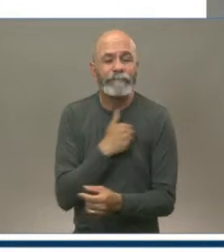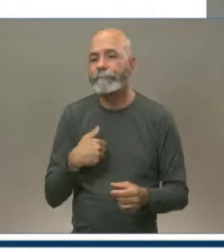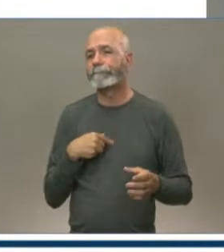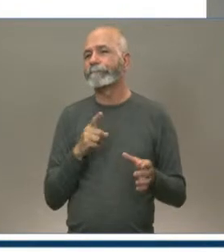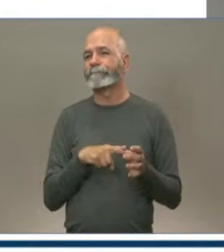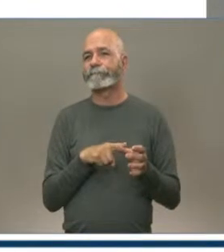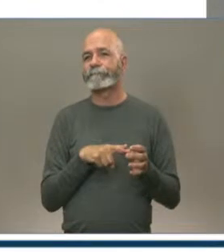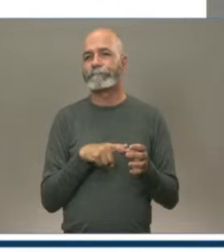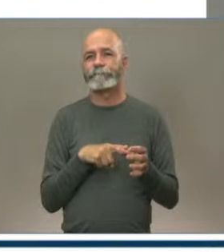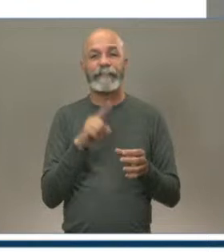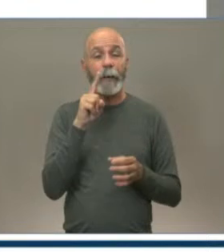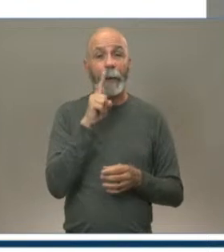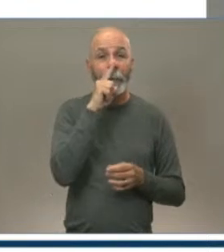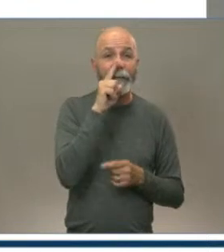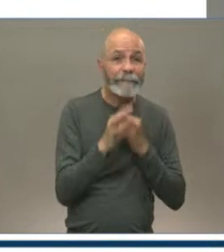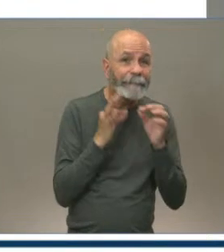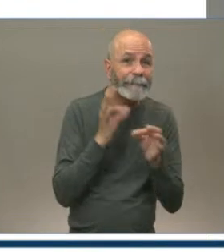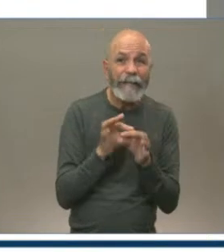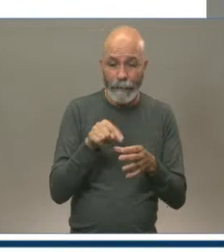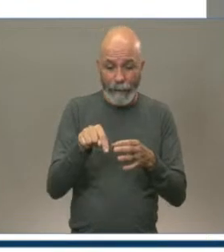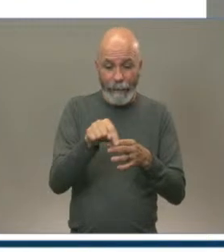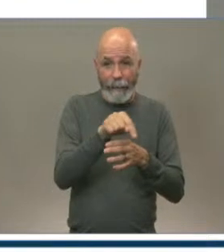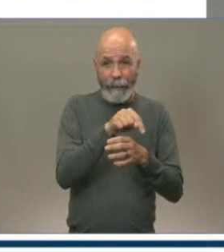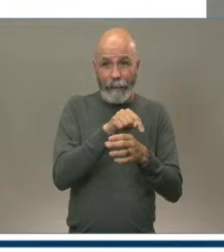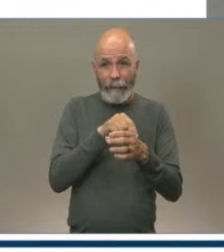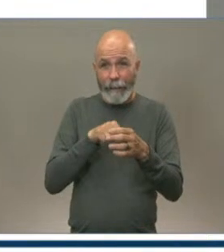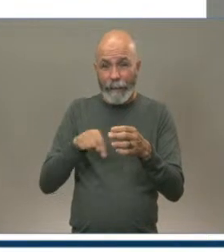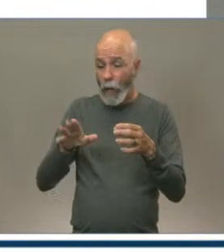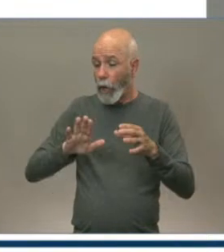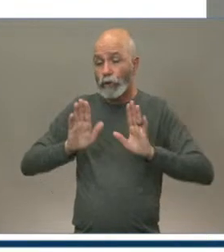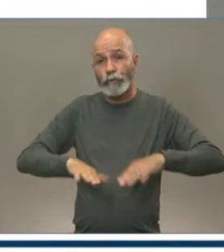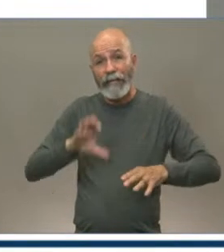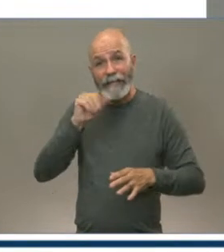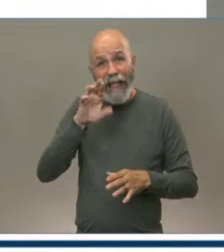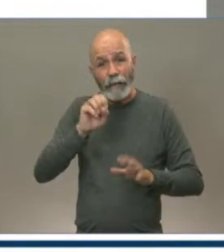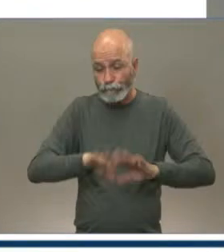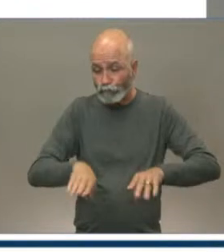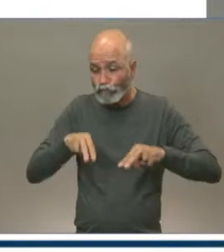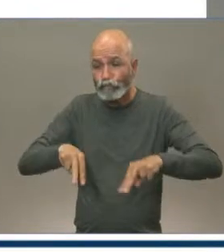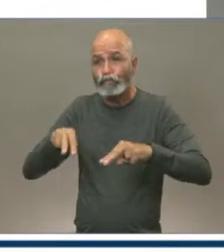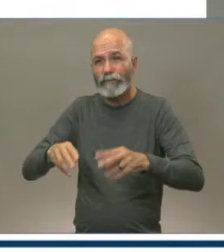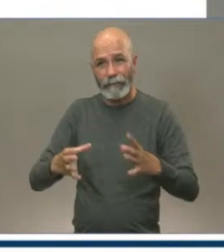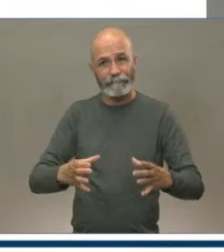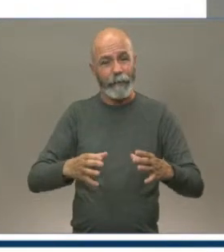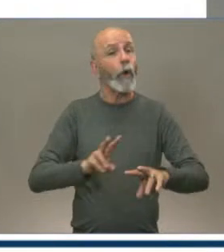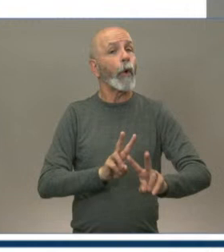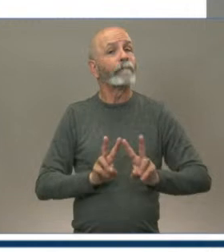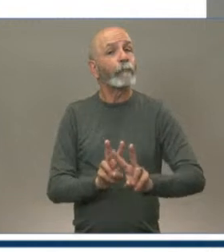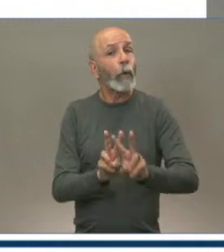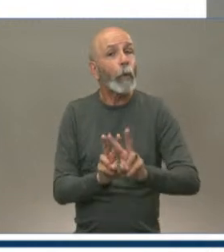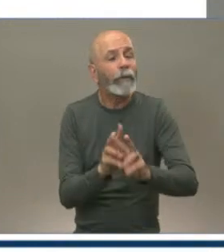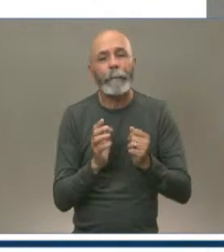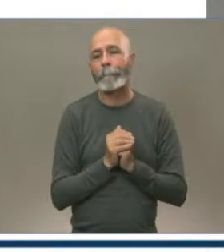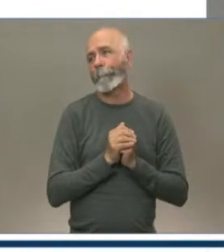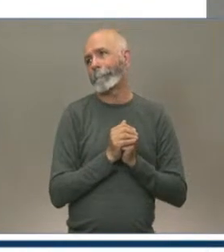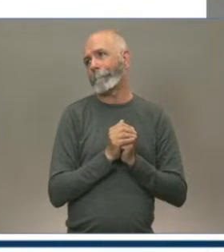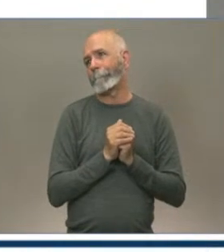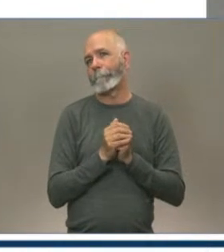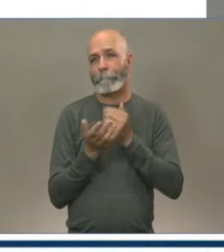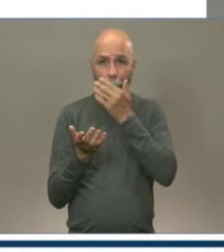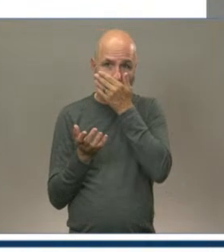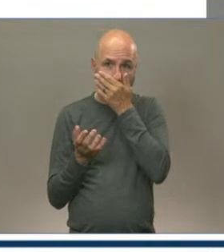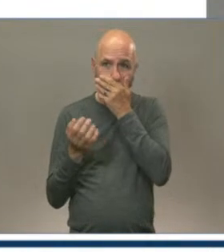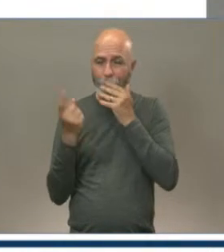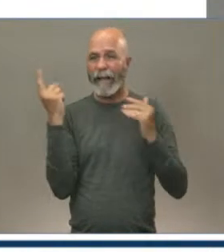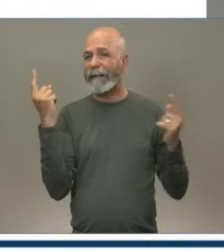caregiving, child custody, attending a funeral or end-of-life visit, complying with a court order, and providing or